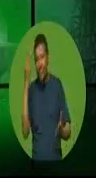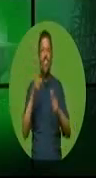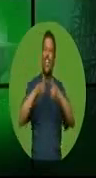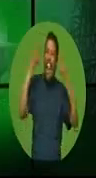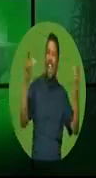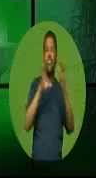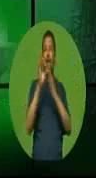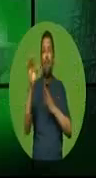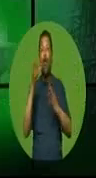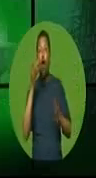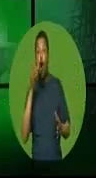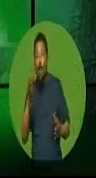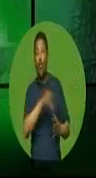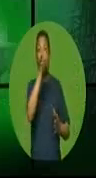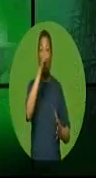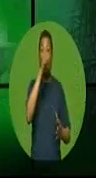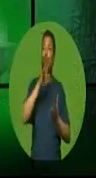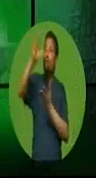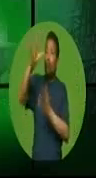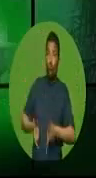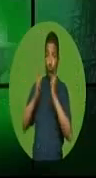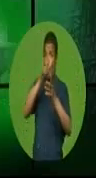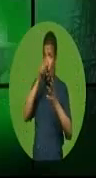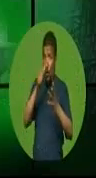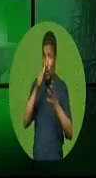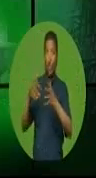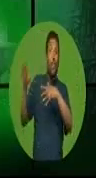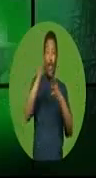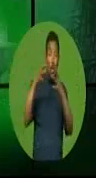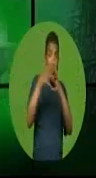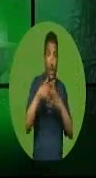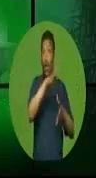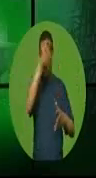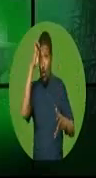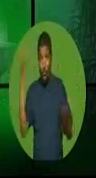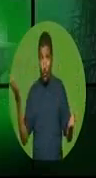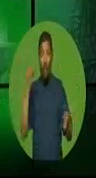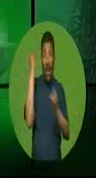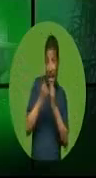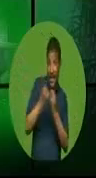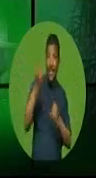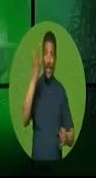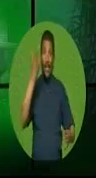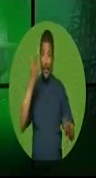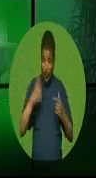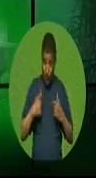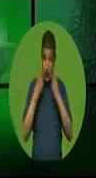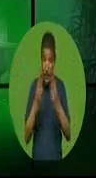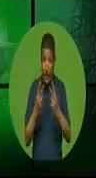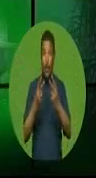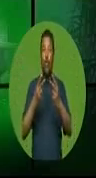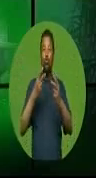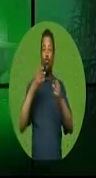of Ethiopian diaspora in Europe and America. Finally, let's see the tourist inflows